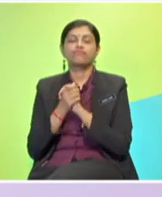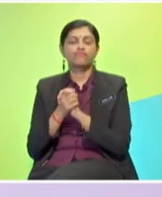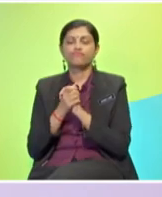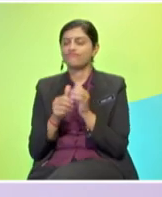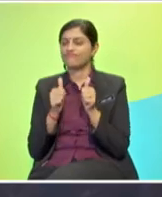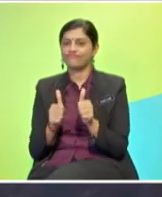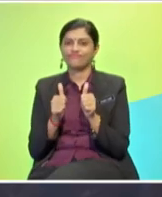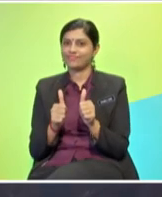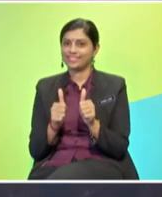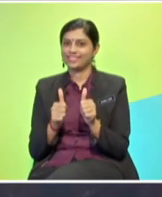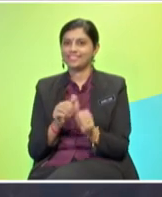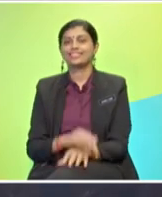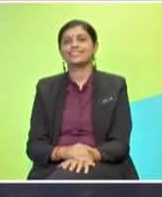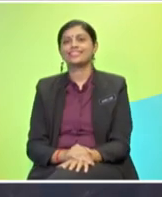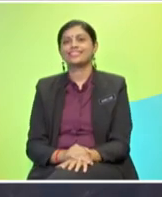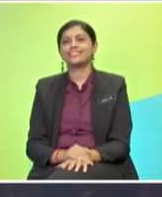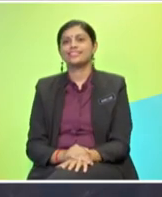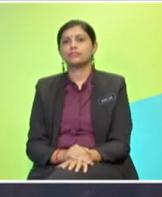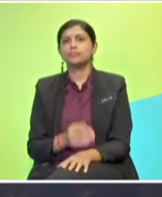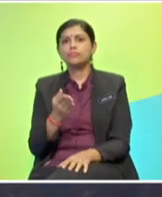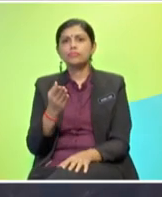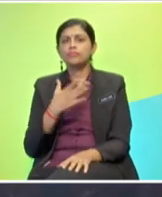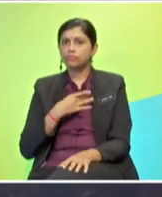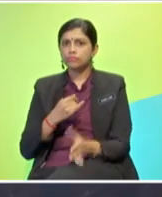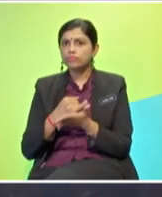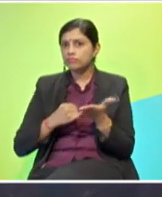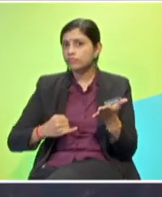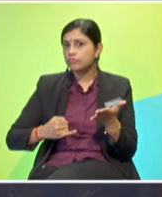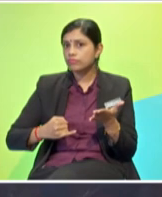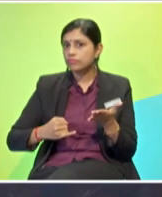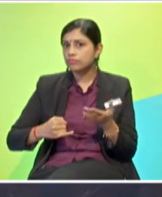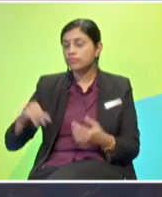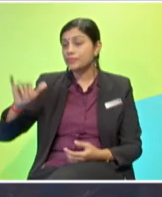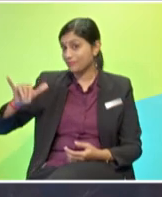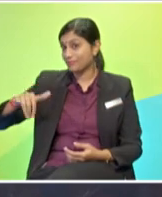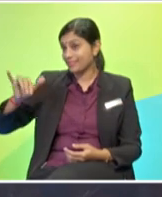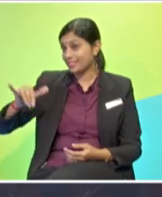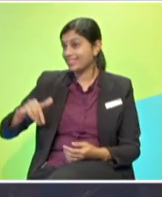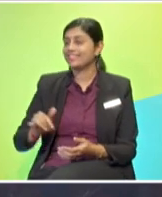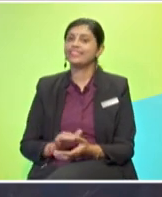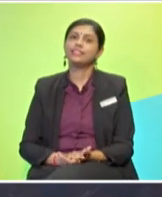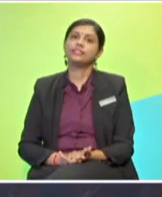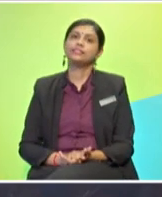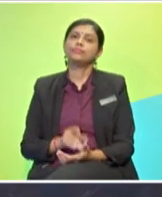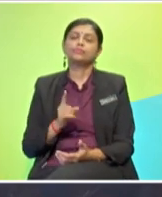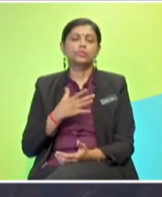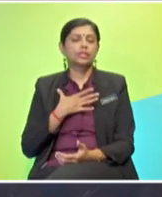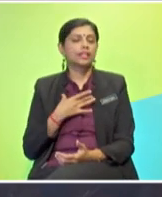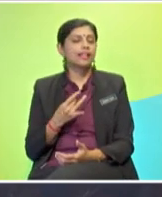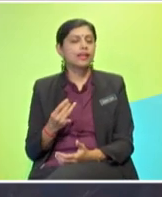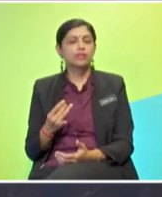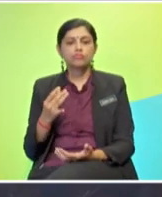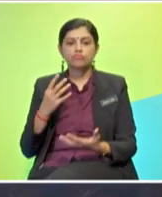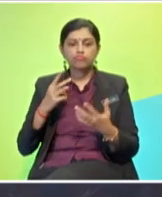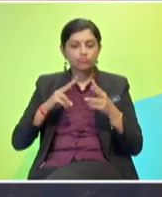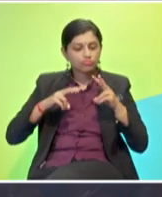good. Okay. Do you love drawing? Yes, of course, because I, like you said just now, I love to explore things